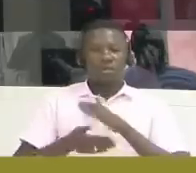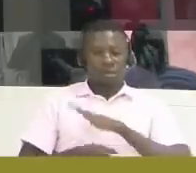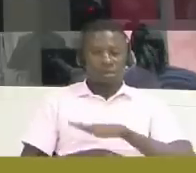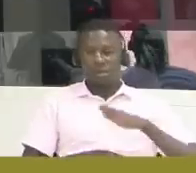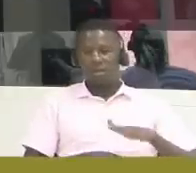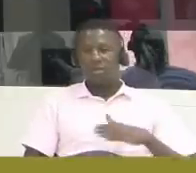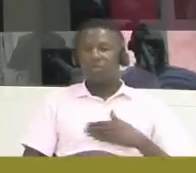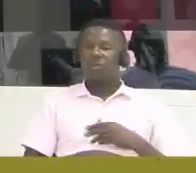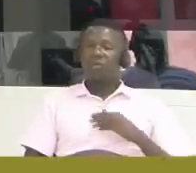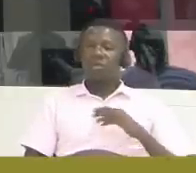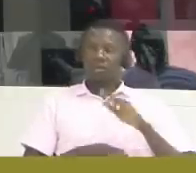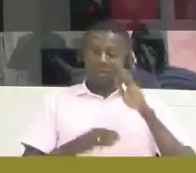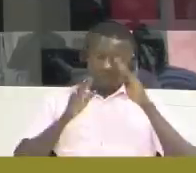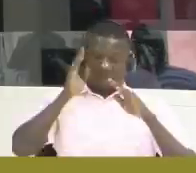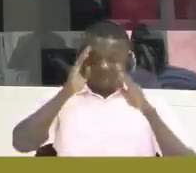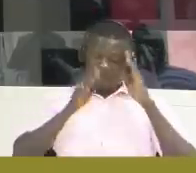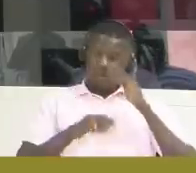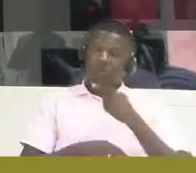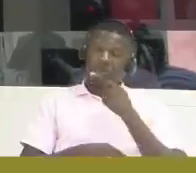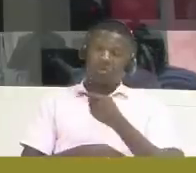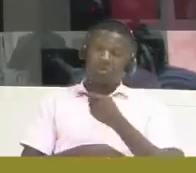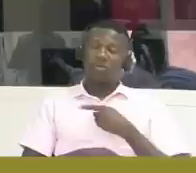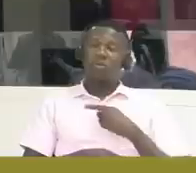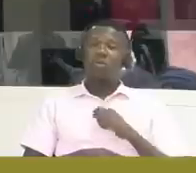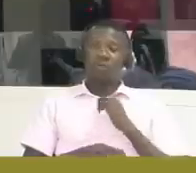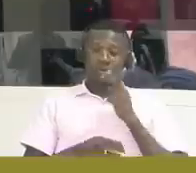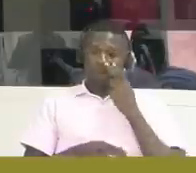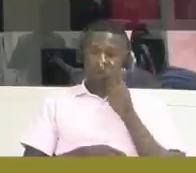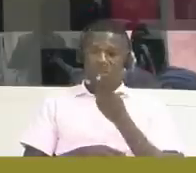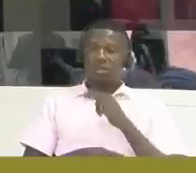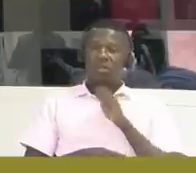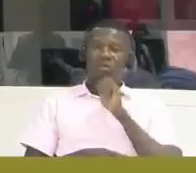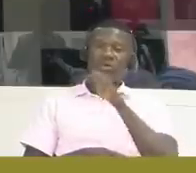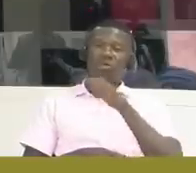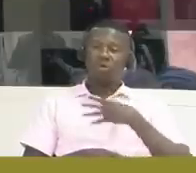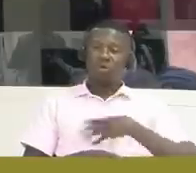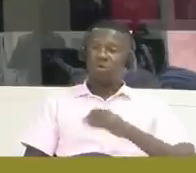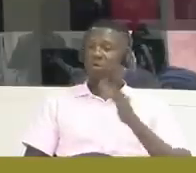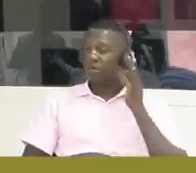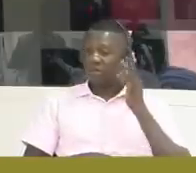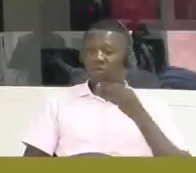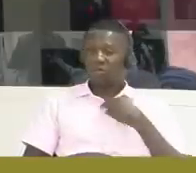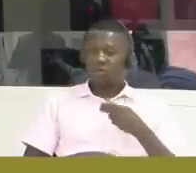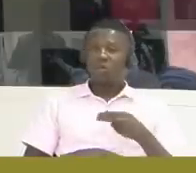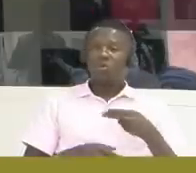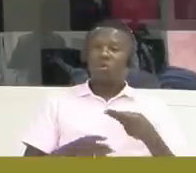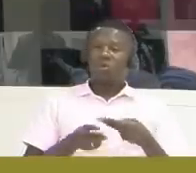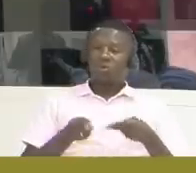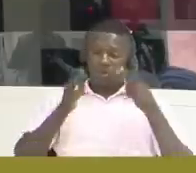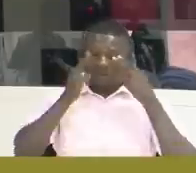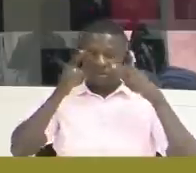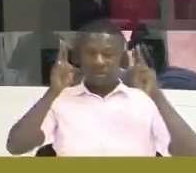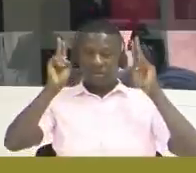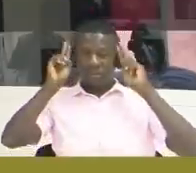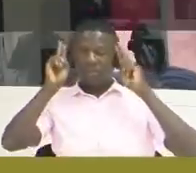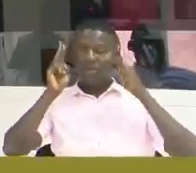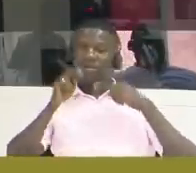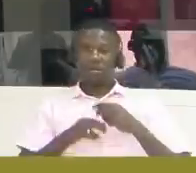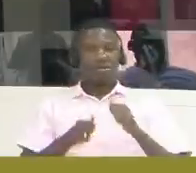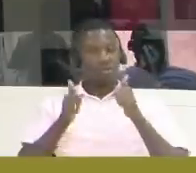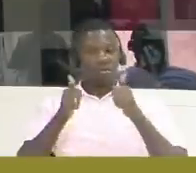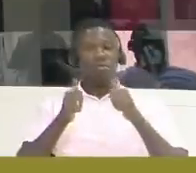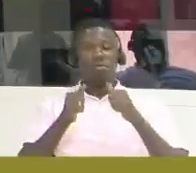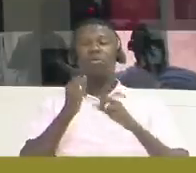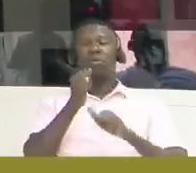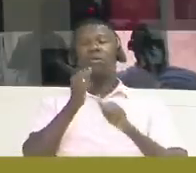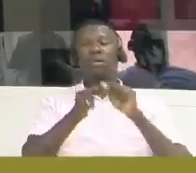counsel in congratulating you in seeing that daughter through to university. That's quite an achievement. Thank